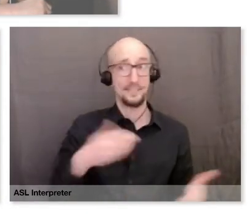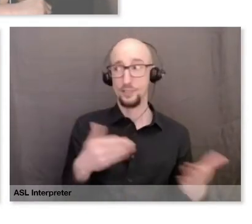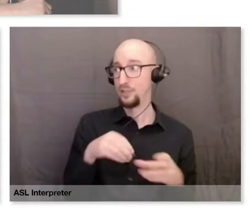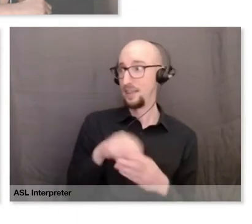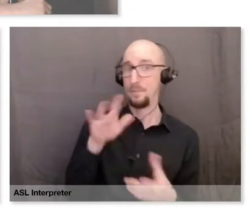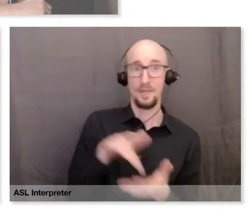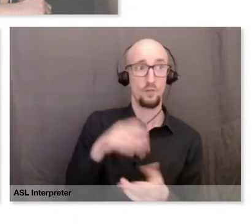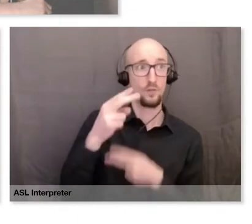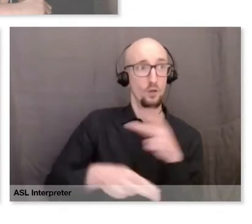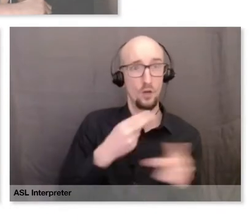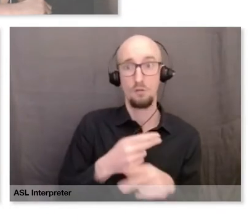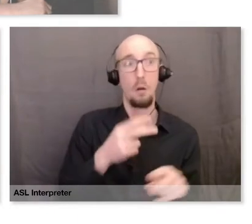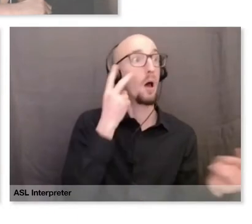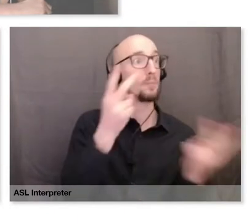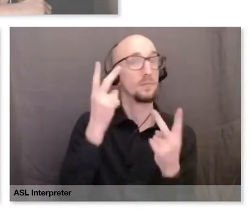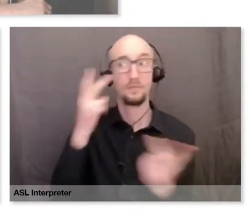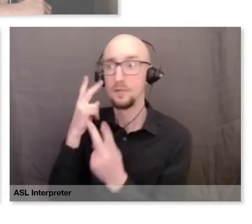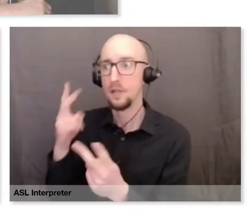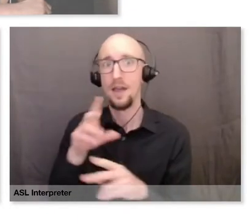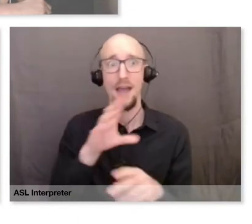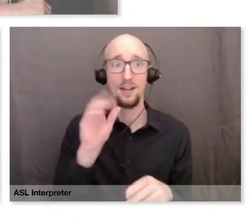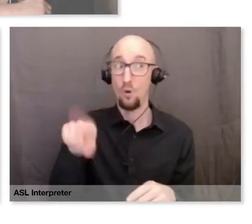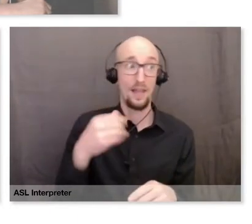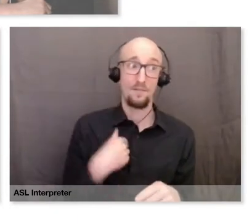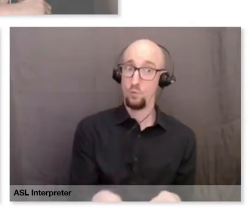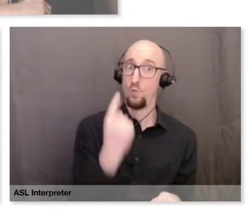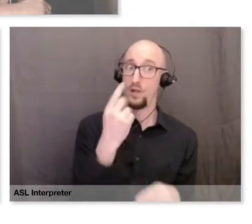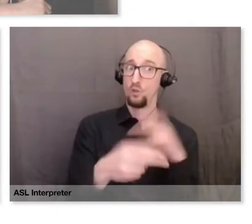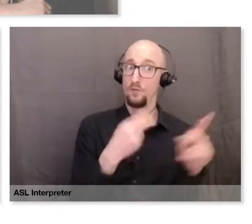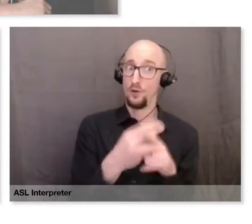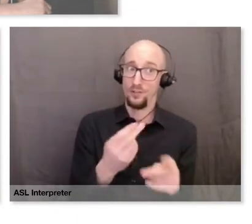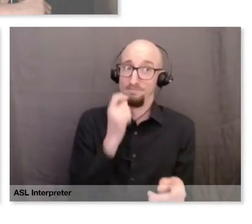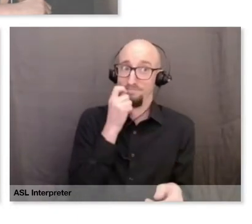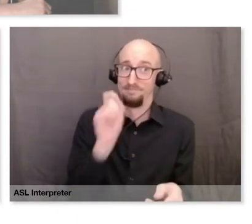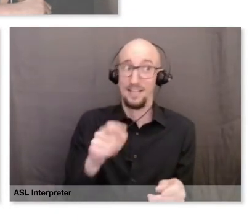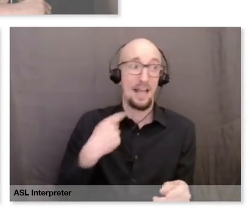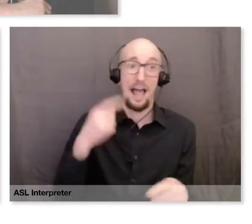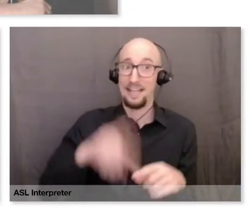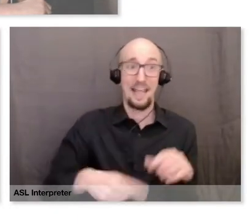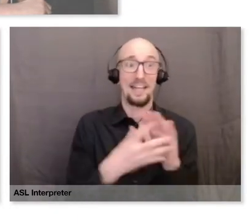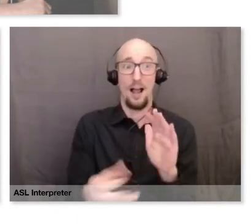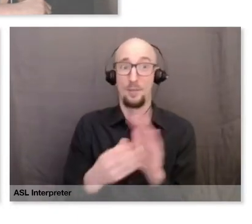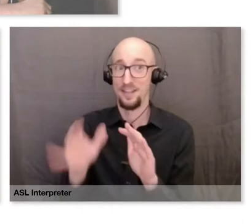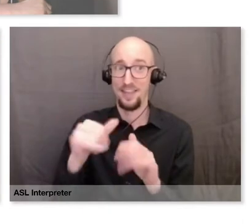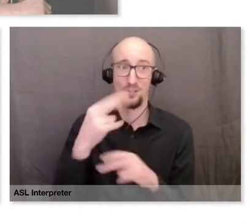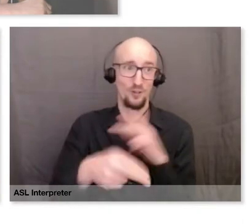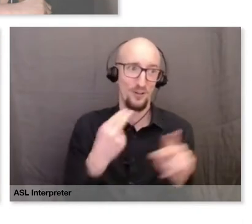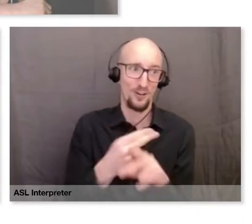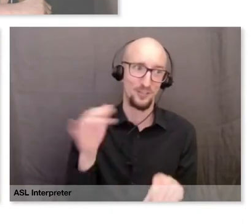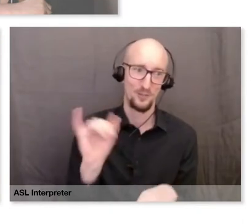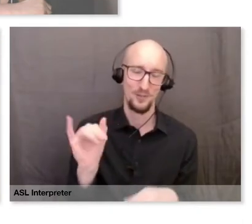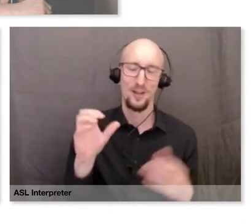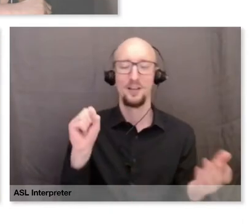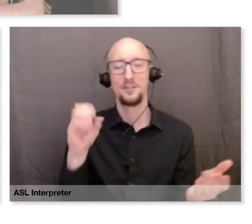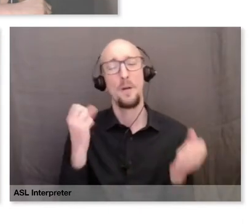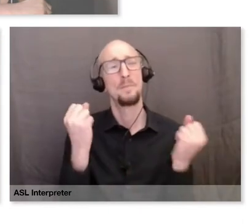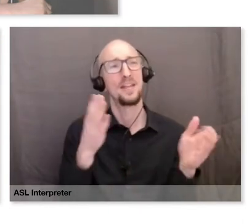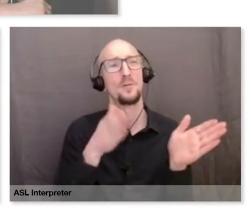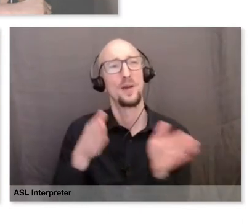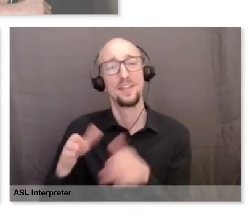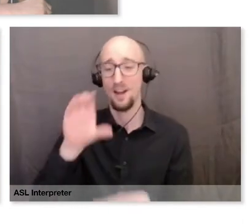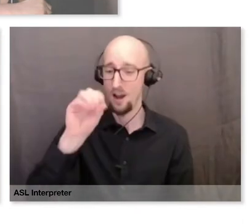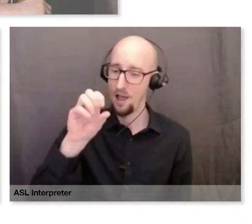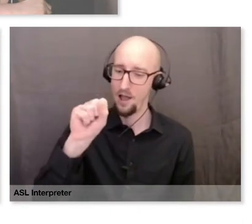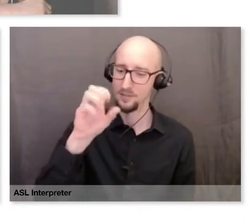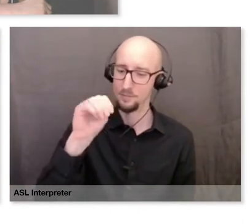making observations, and there is only one universe, so I can't actually replicate it either. So in many ways, cosmology is not really